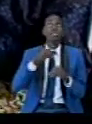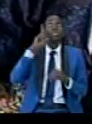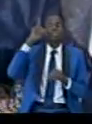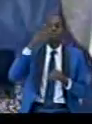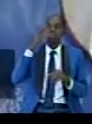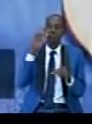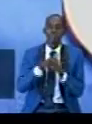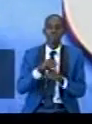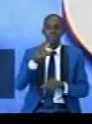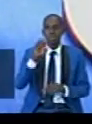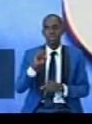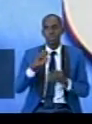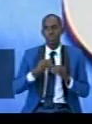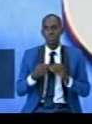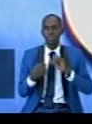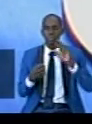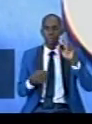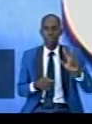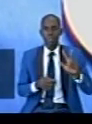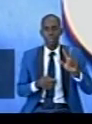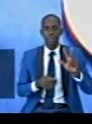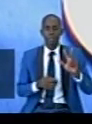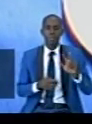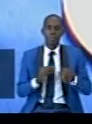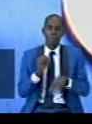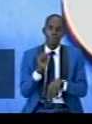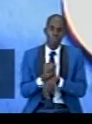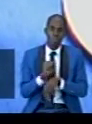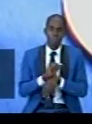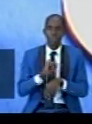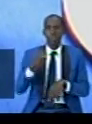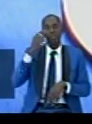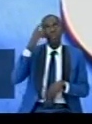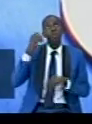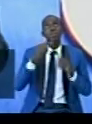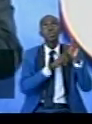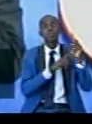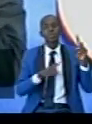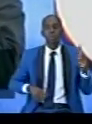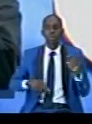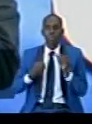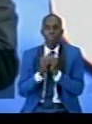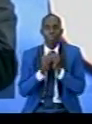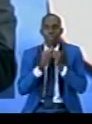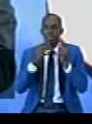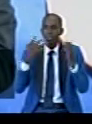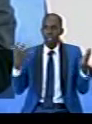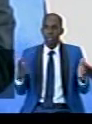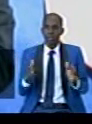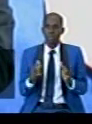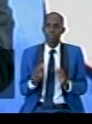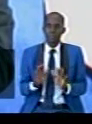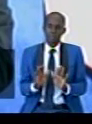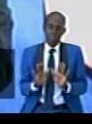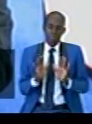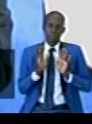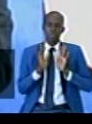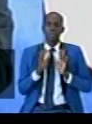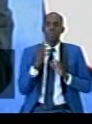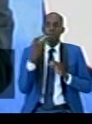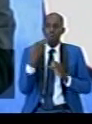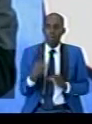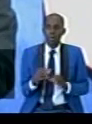promises. Number three, working for the Lord without the fear